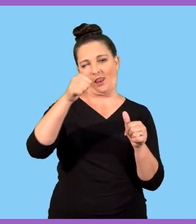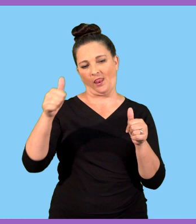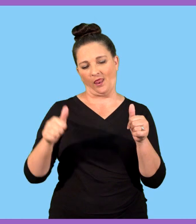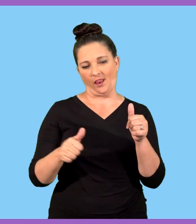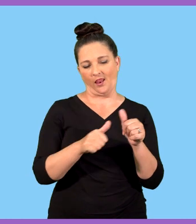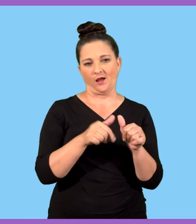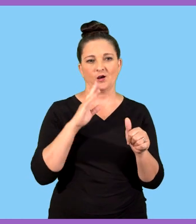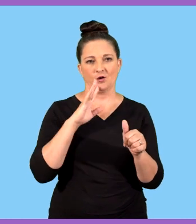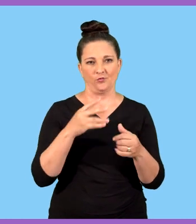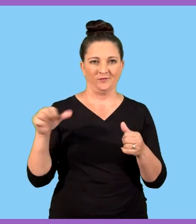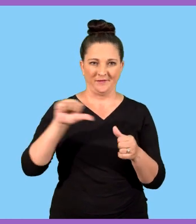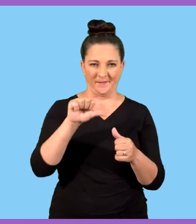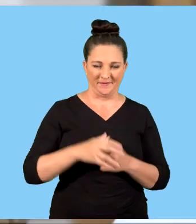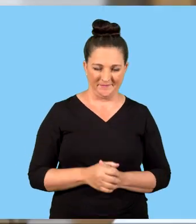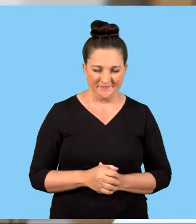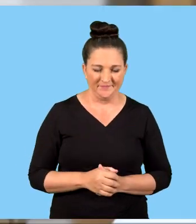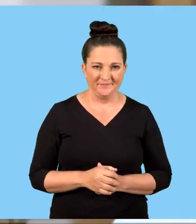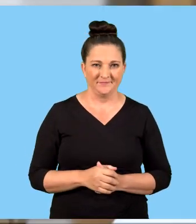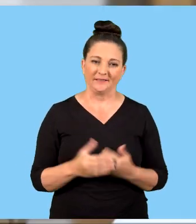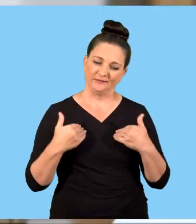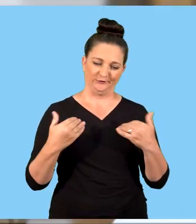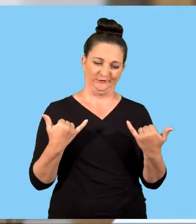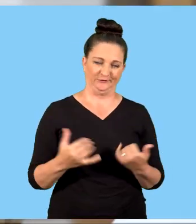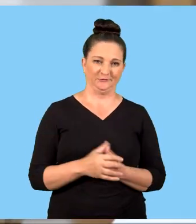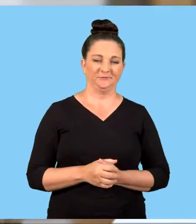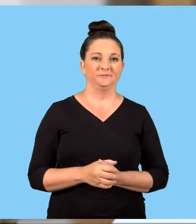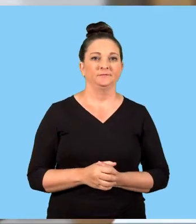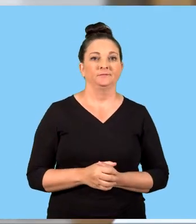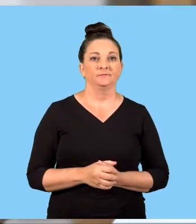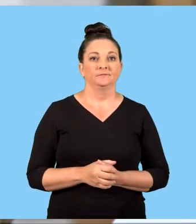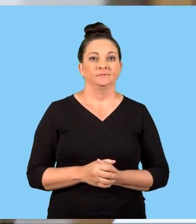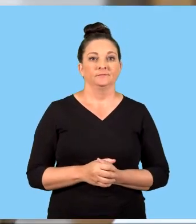topics. Coming back and ending off there. Let's get started.